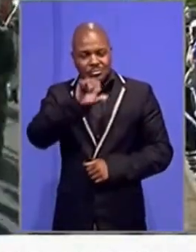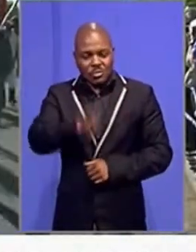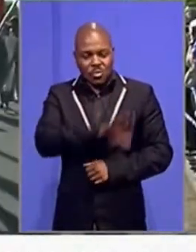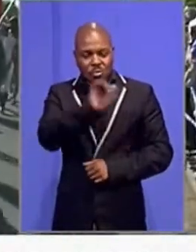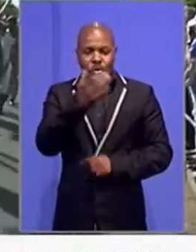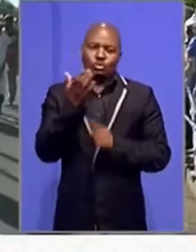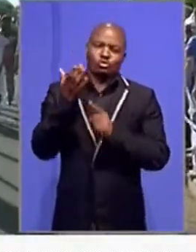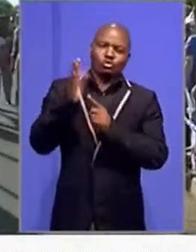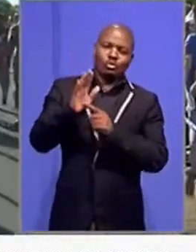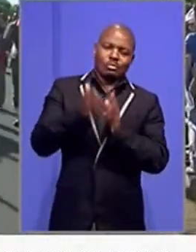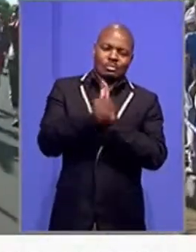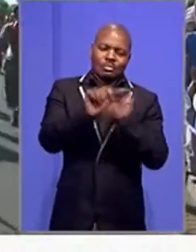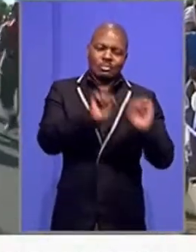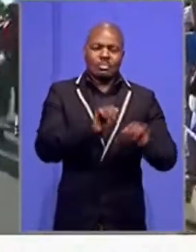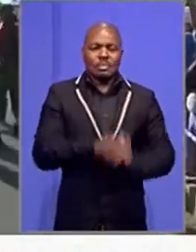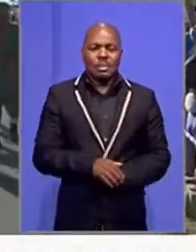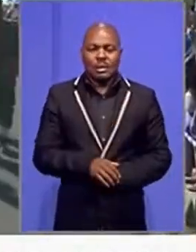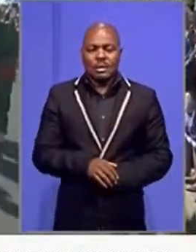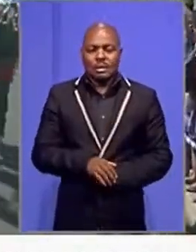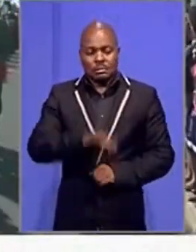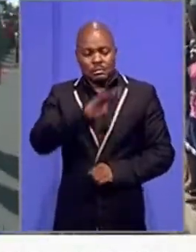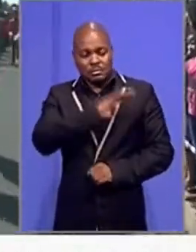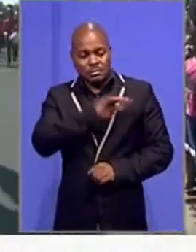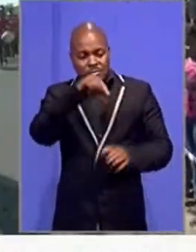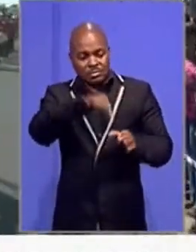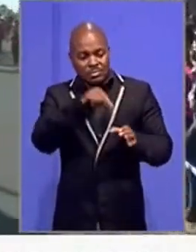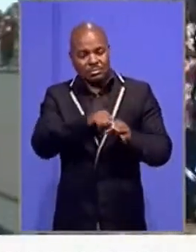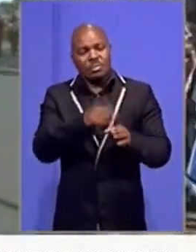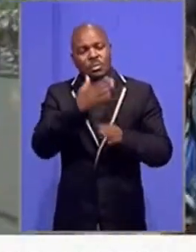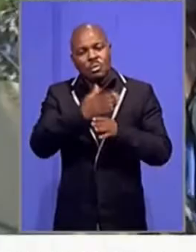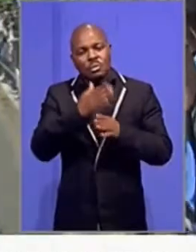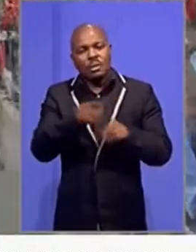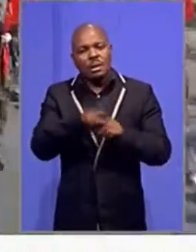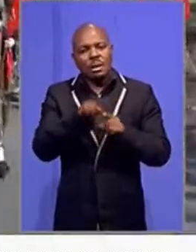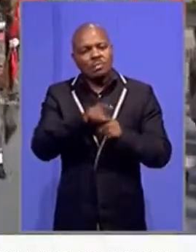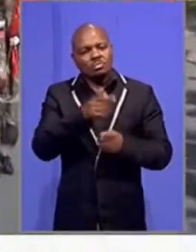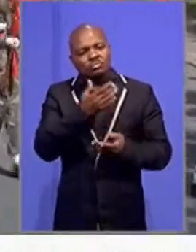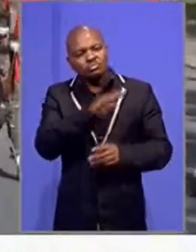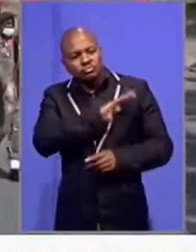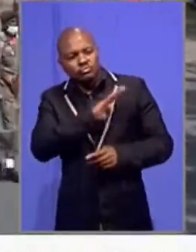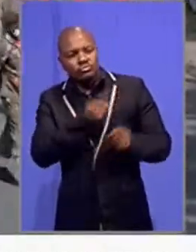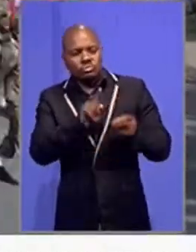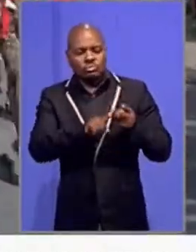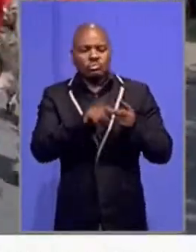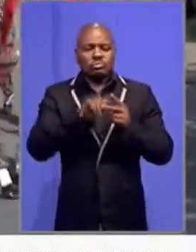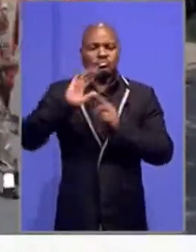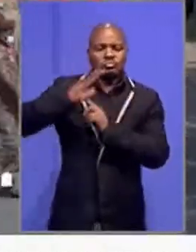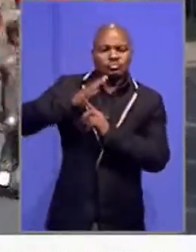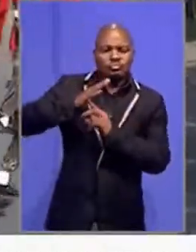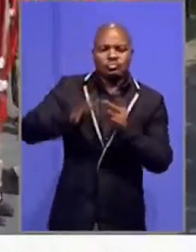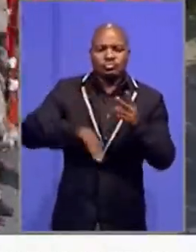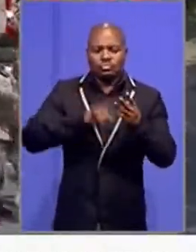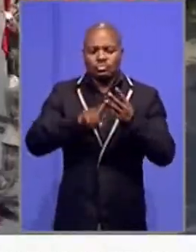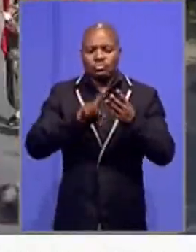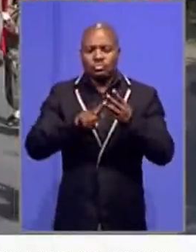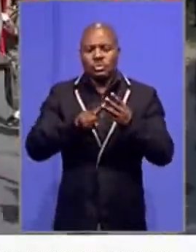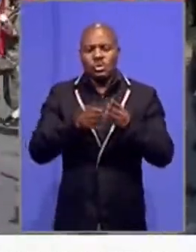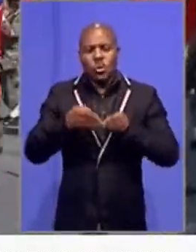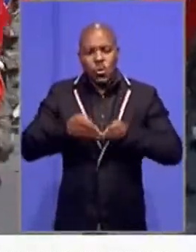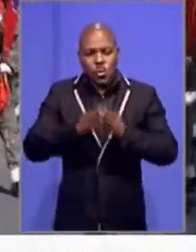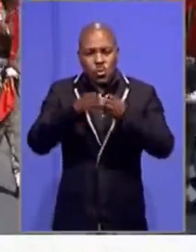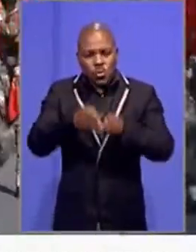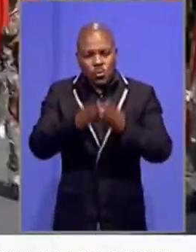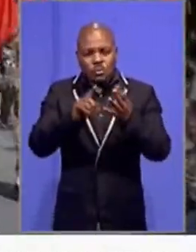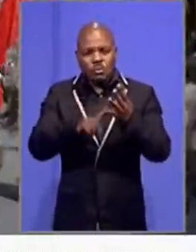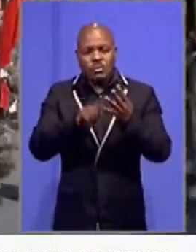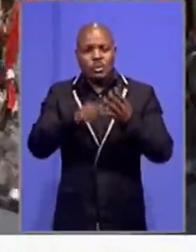naha. Disebeletso tsa SANDF di aga ka hare Sesole sa fatshe sa moyeng sa metsing le sa